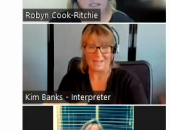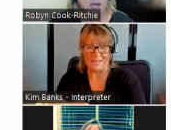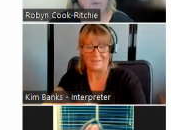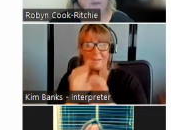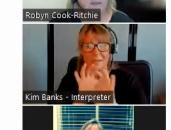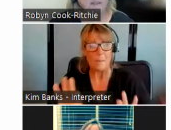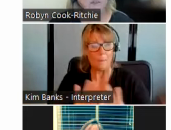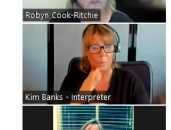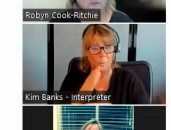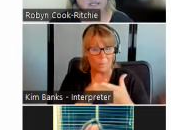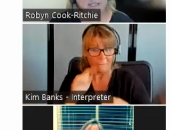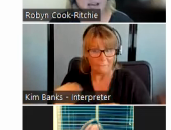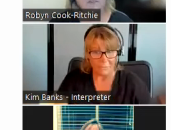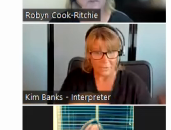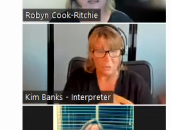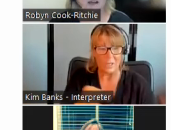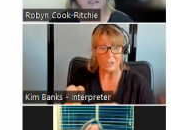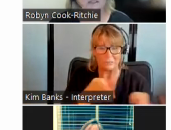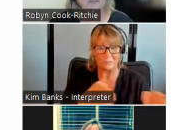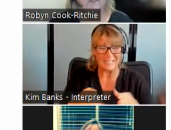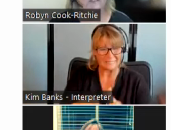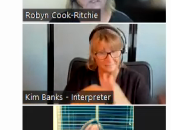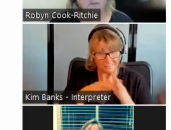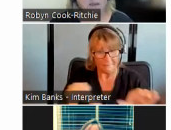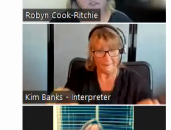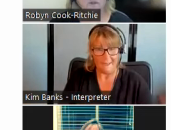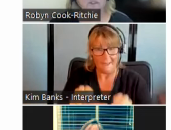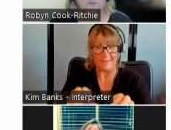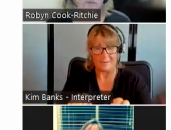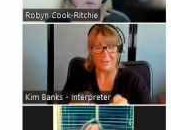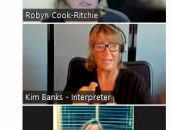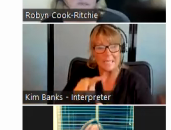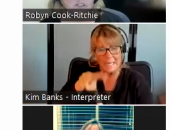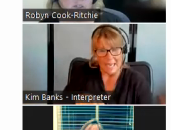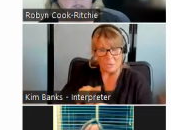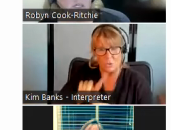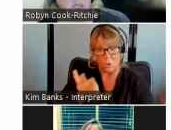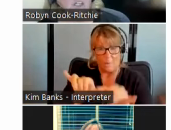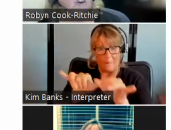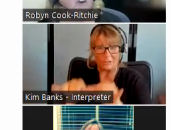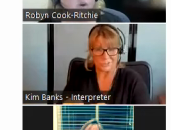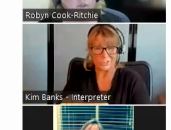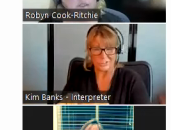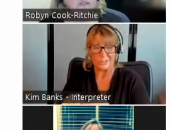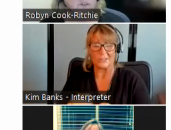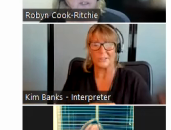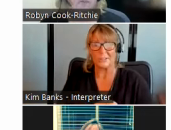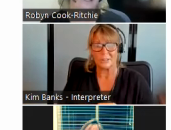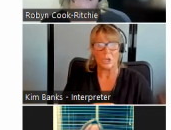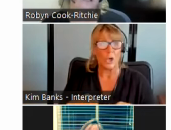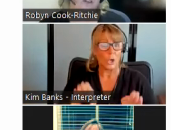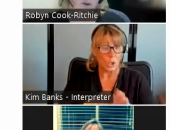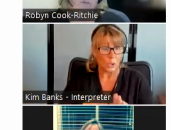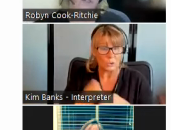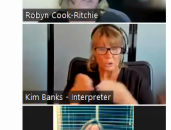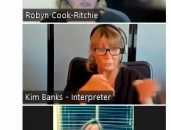important step because service plans have to be active to count towards your performance measures. Your closed service